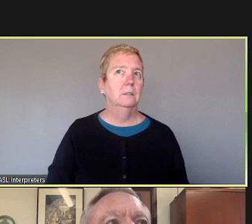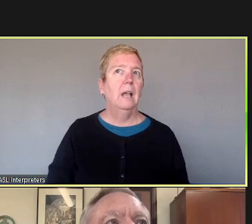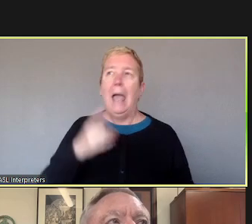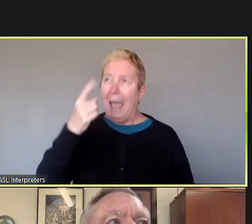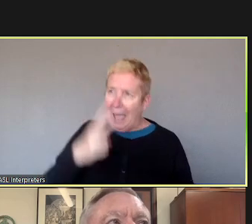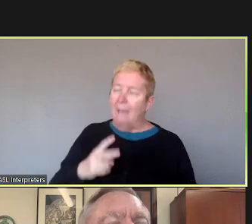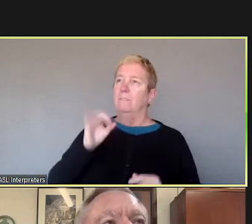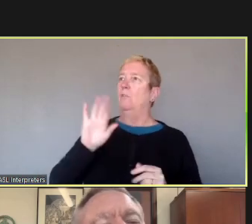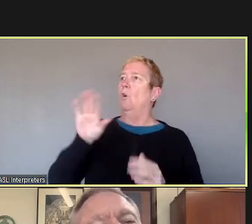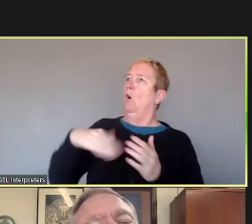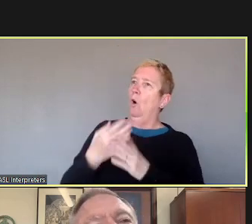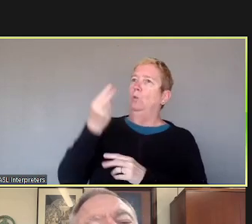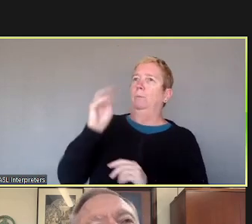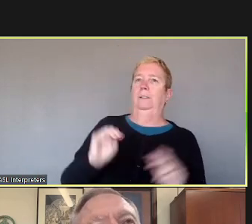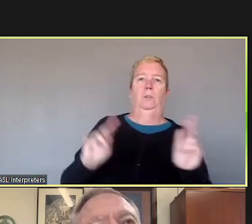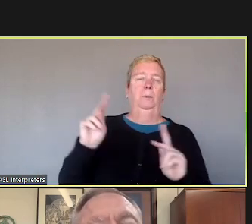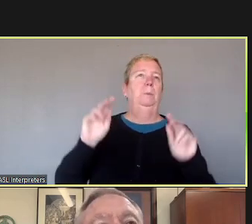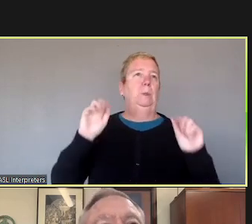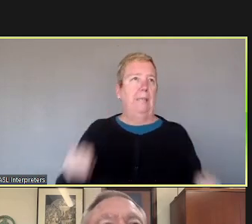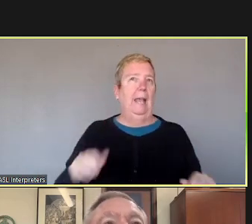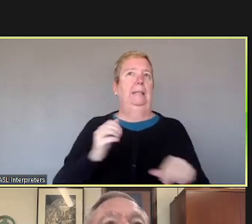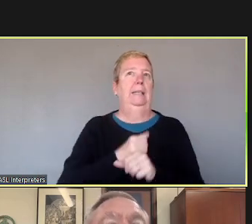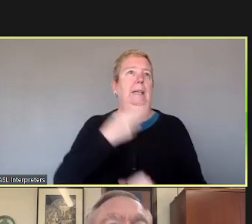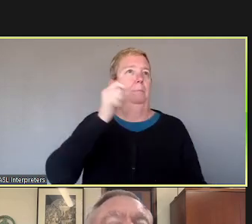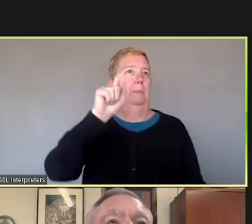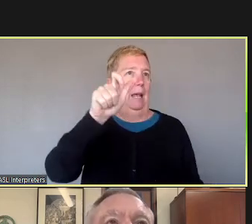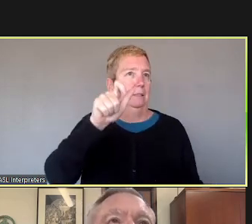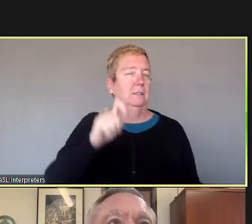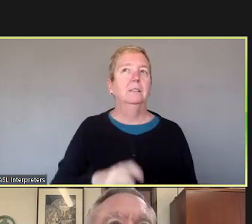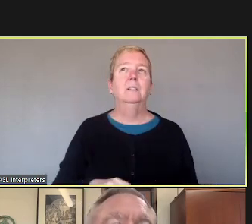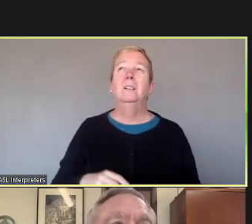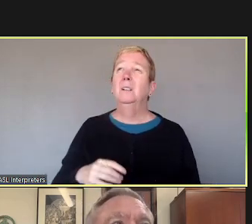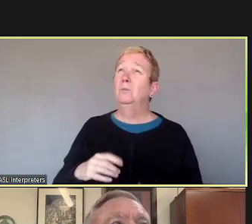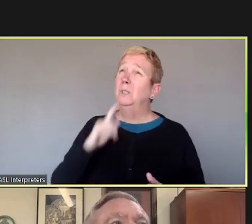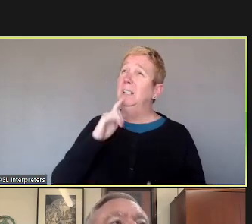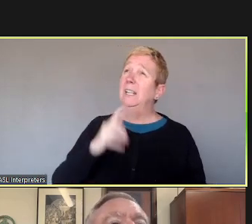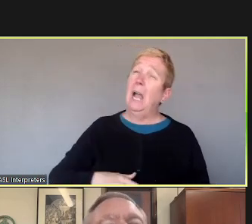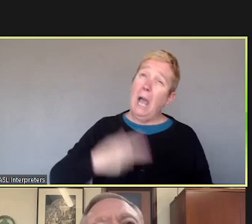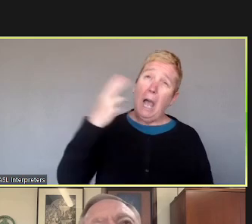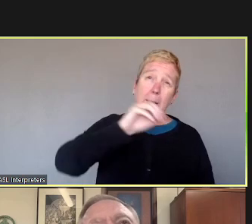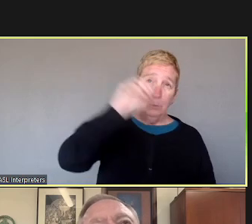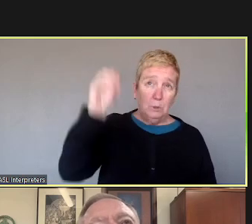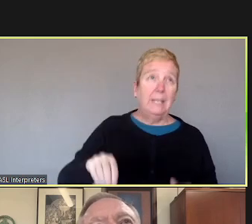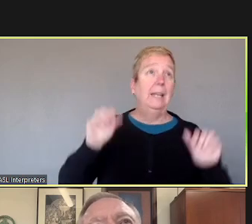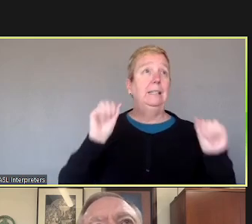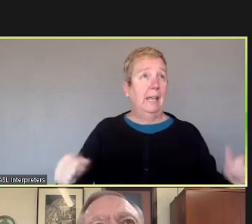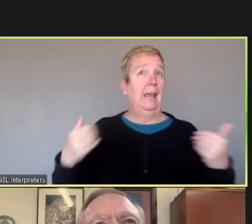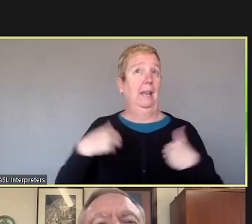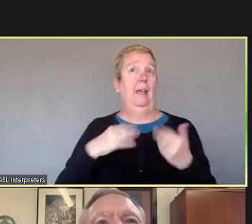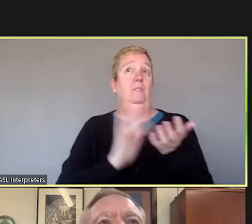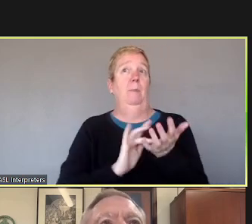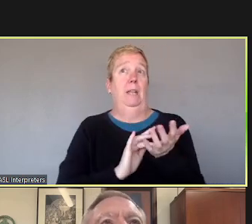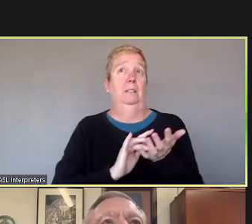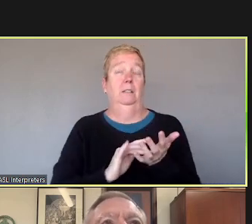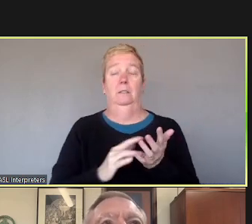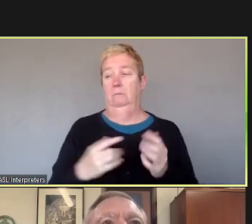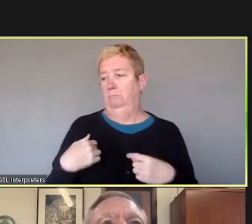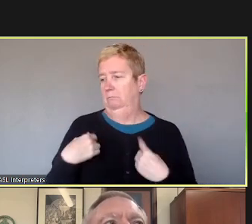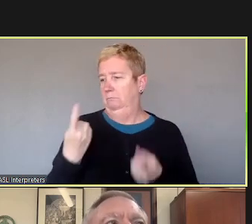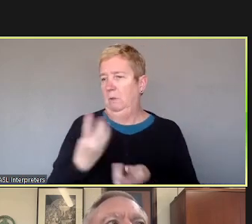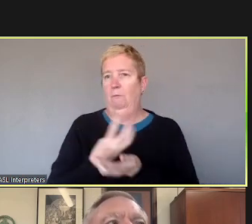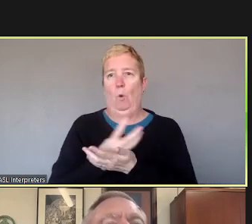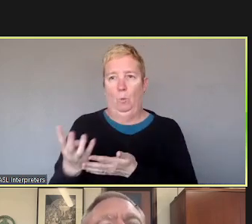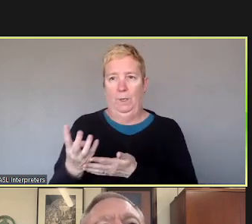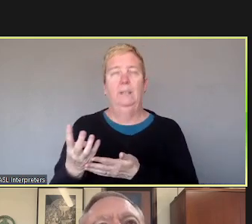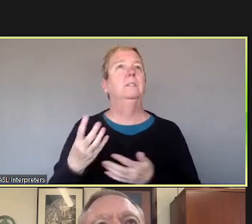made incredible progress on the percent of people we've treated over particularly the past 4 weeks. We've